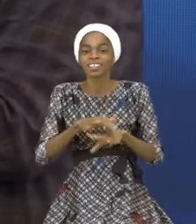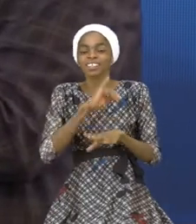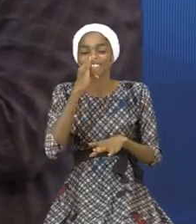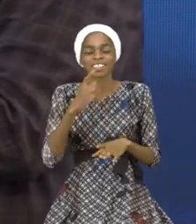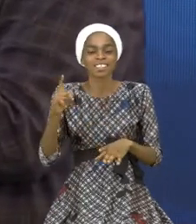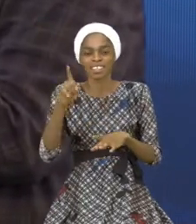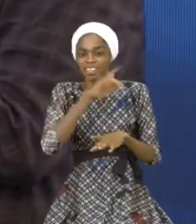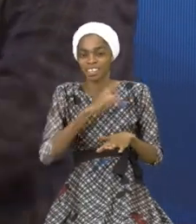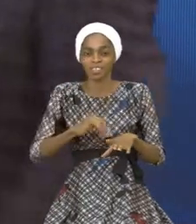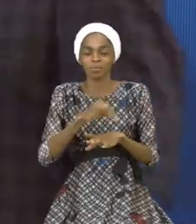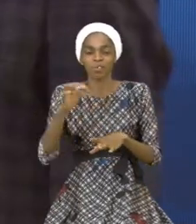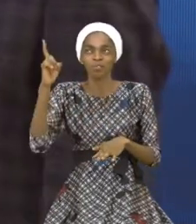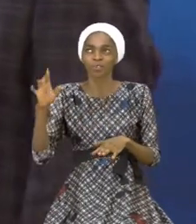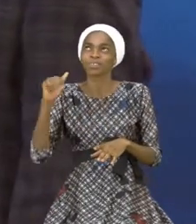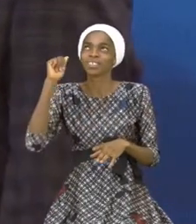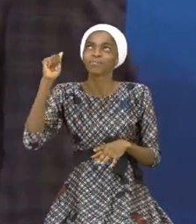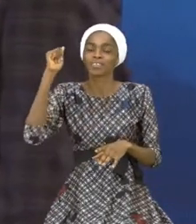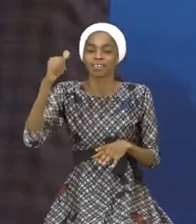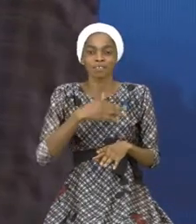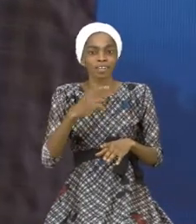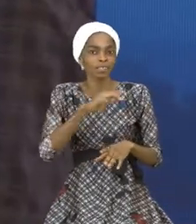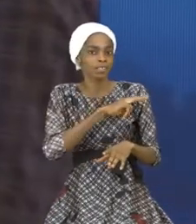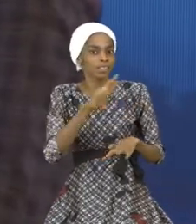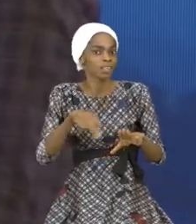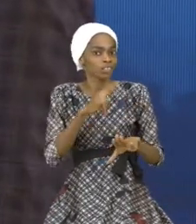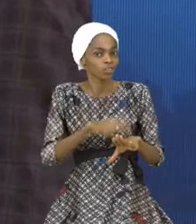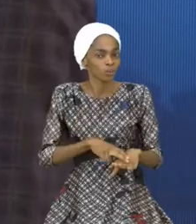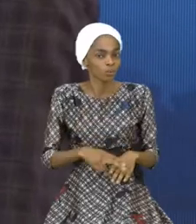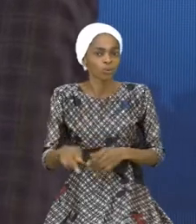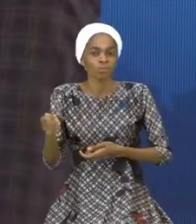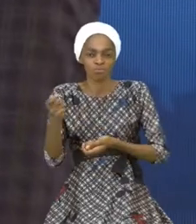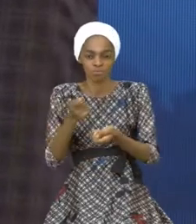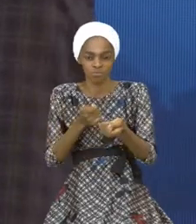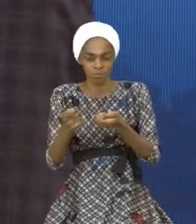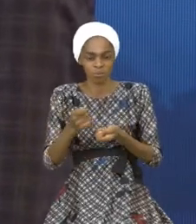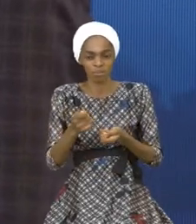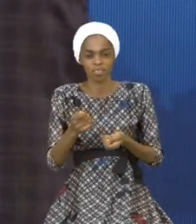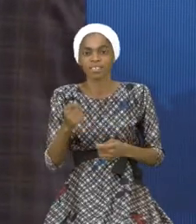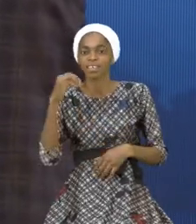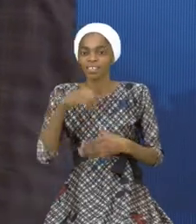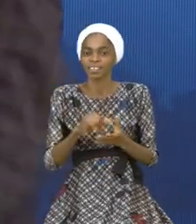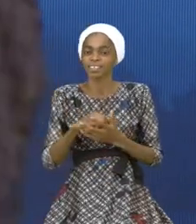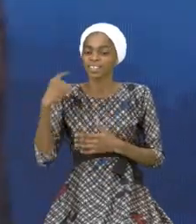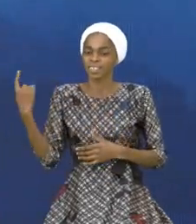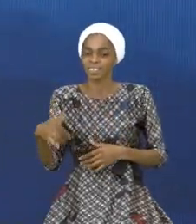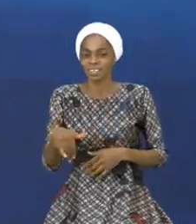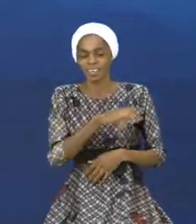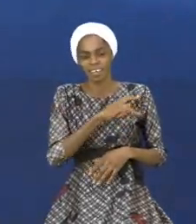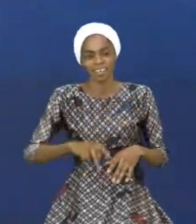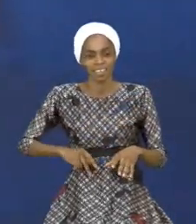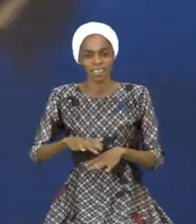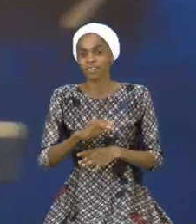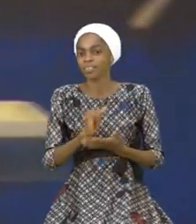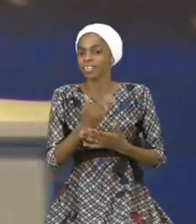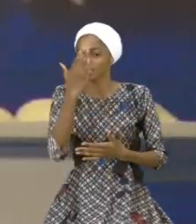God himself, and his nature rules and reigns in the eternal kingdom. That's